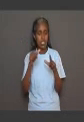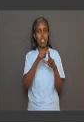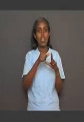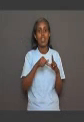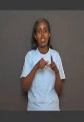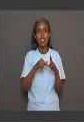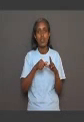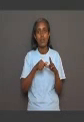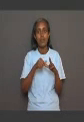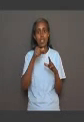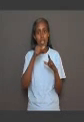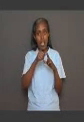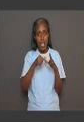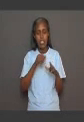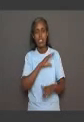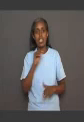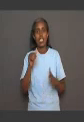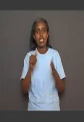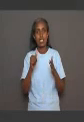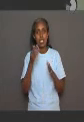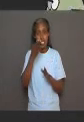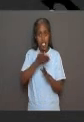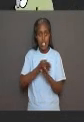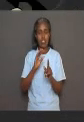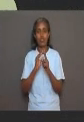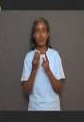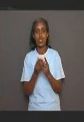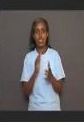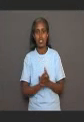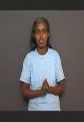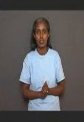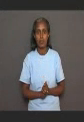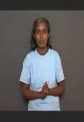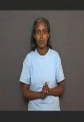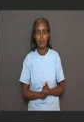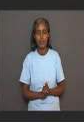angle, angle and side situation.